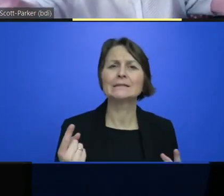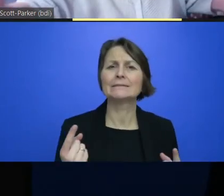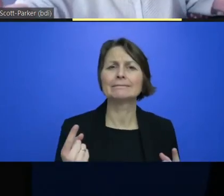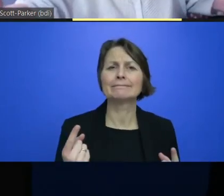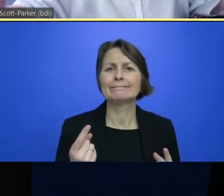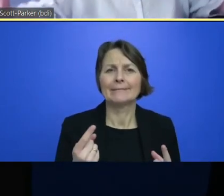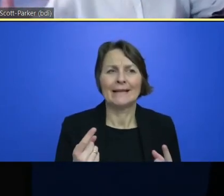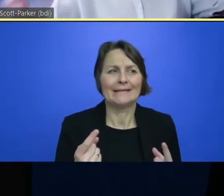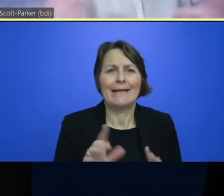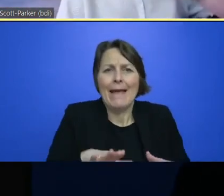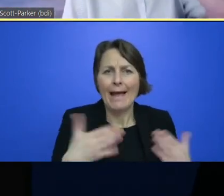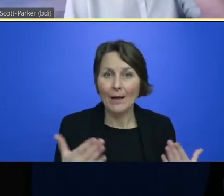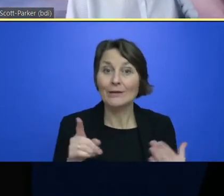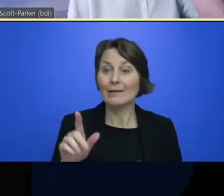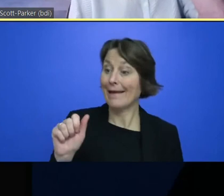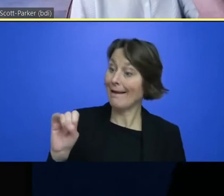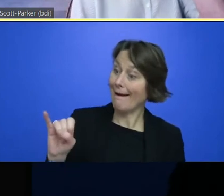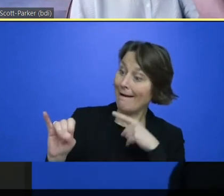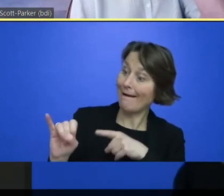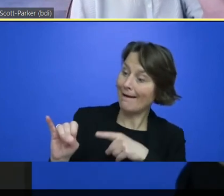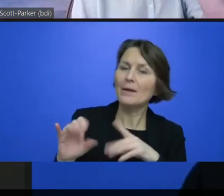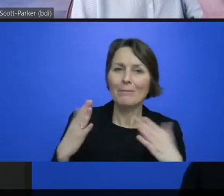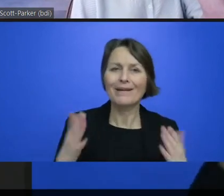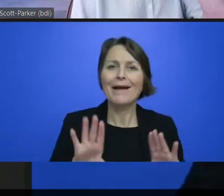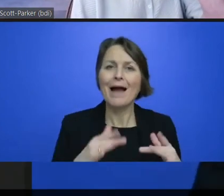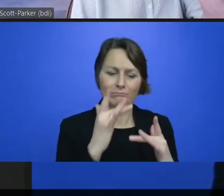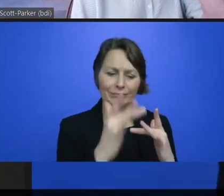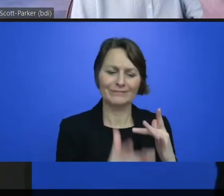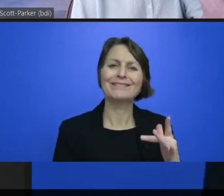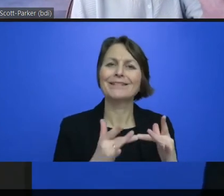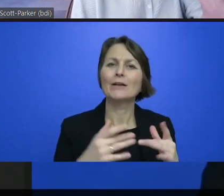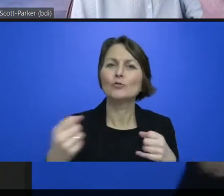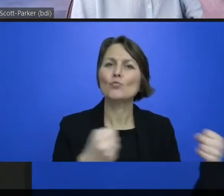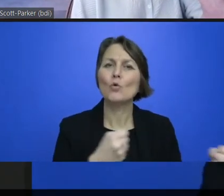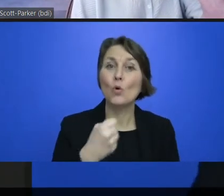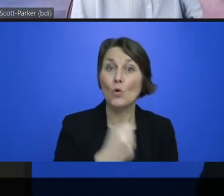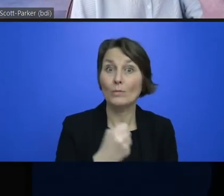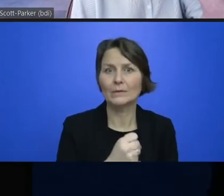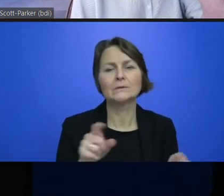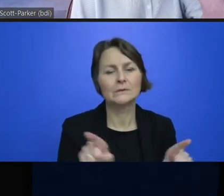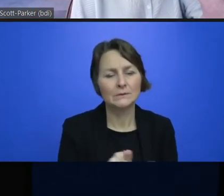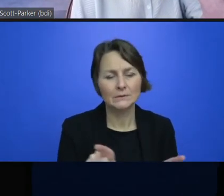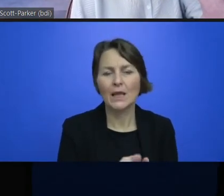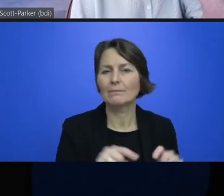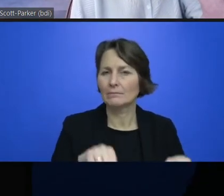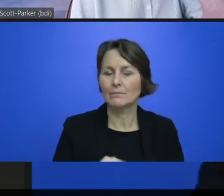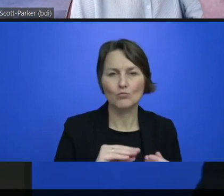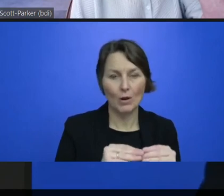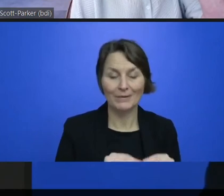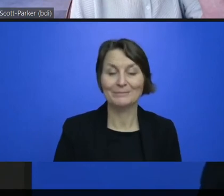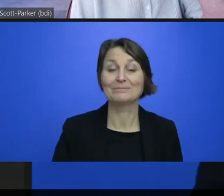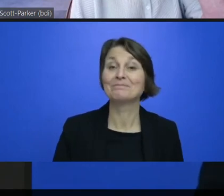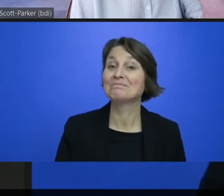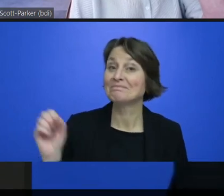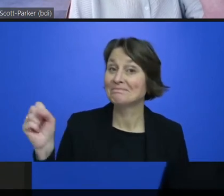thank heavens, Stefan, that you're starting to address that. Exactly. We have the participants. We assume we have hopefully many other hundreds